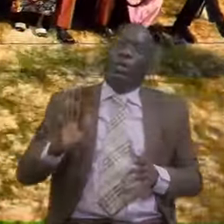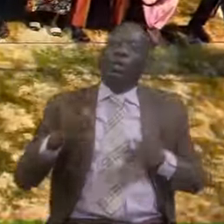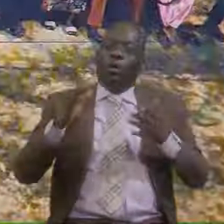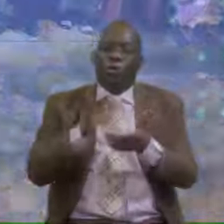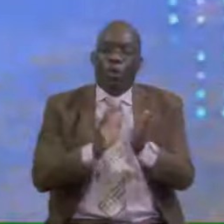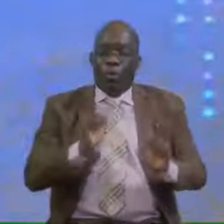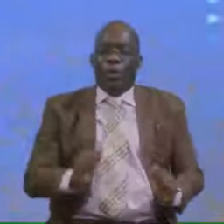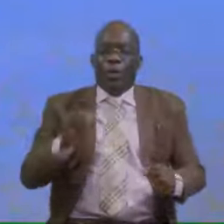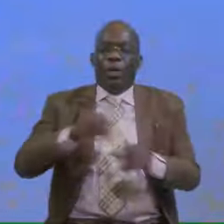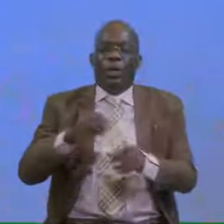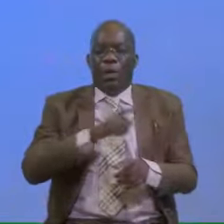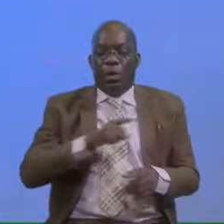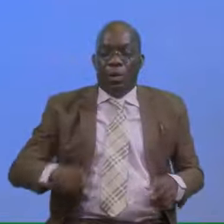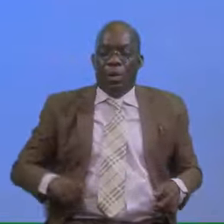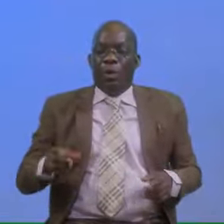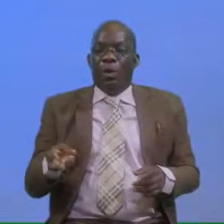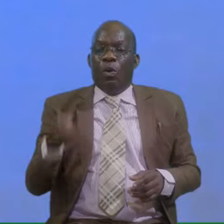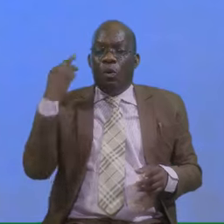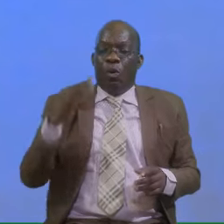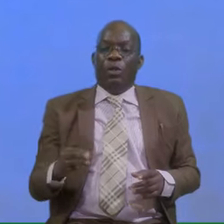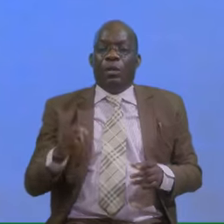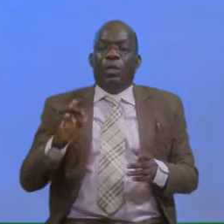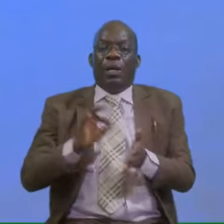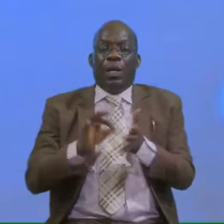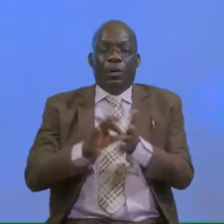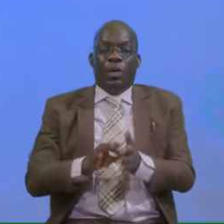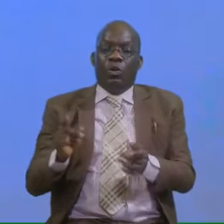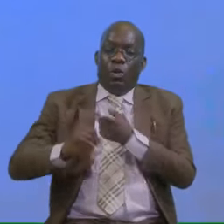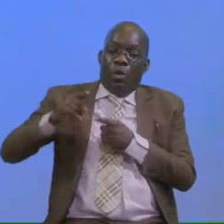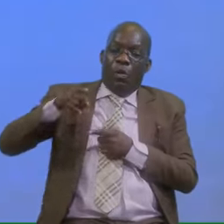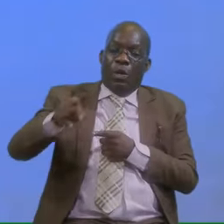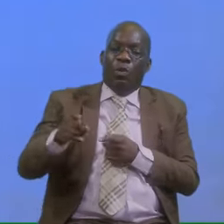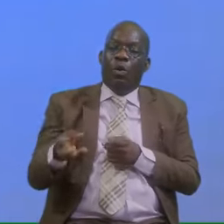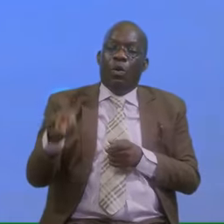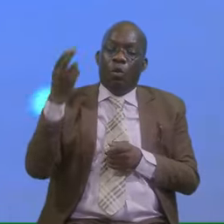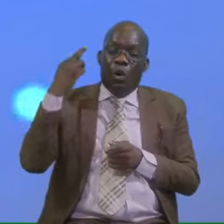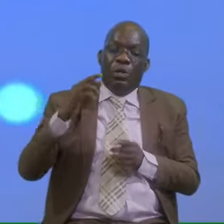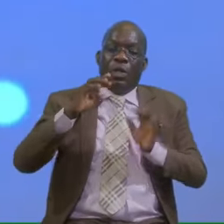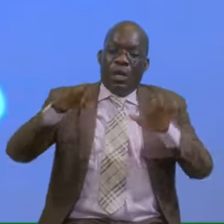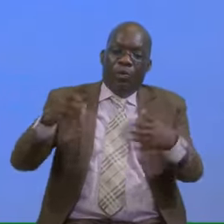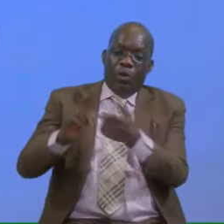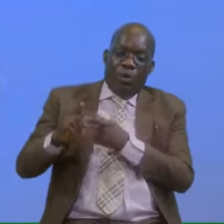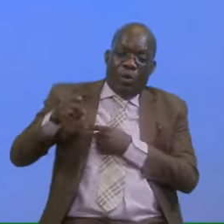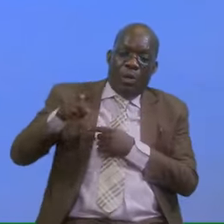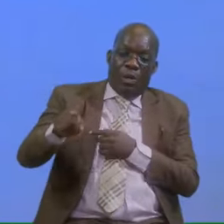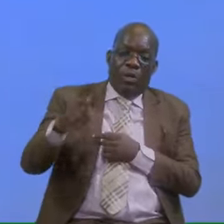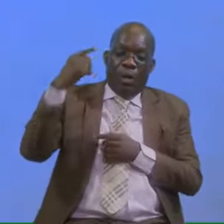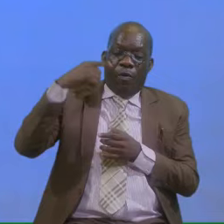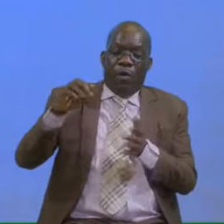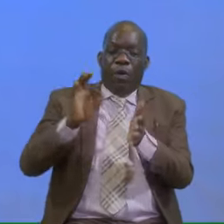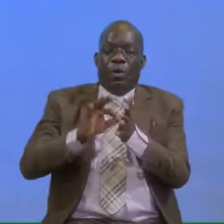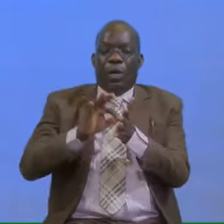believing in the Lord, was imputed unto him, was counted unto him for righteousness.